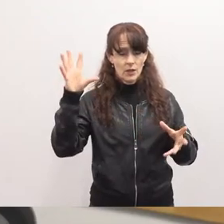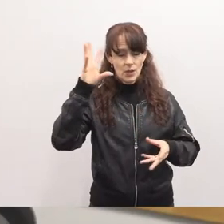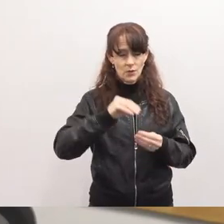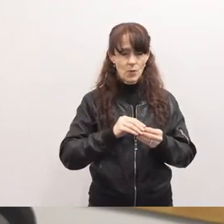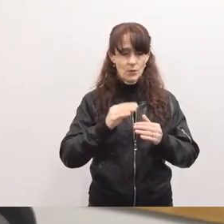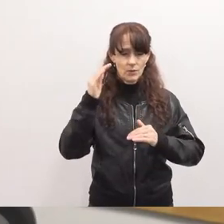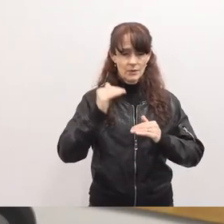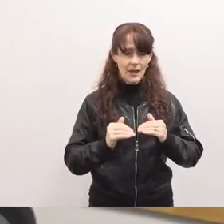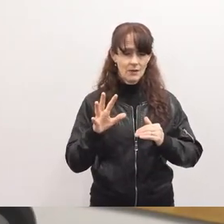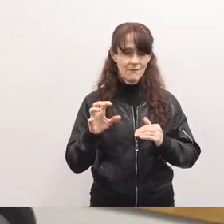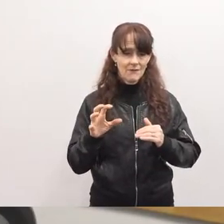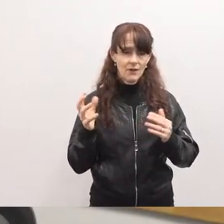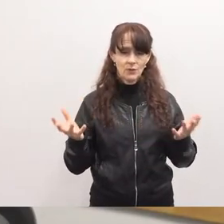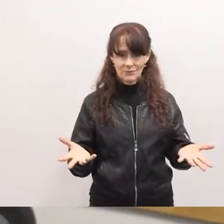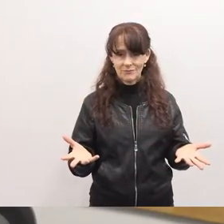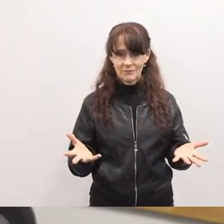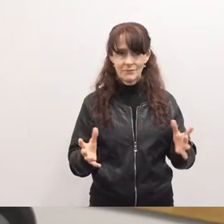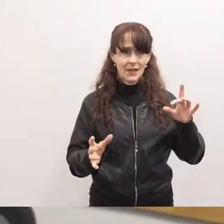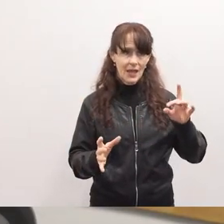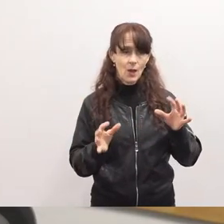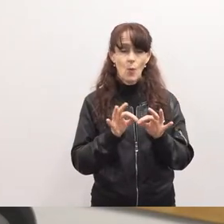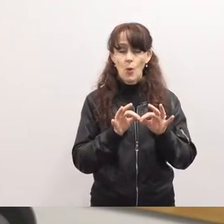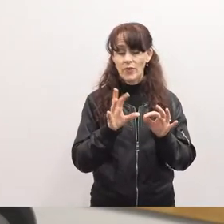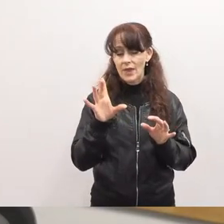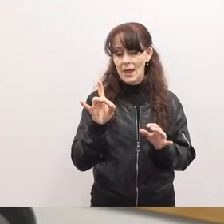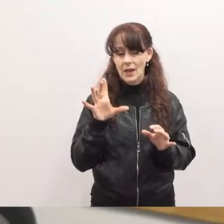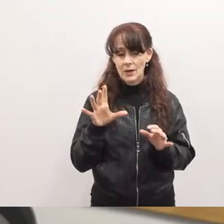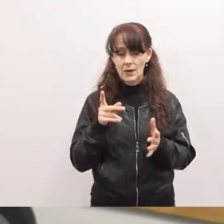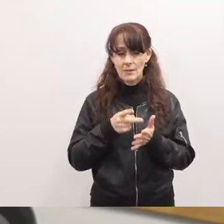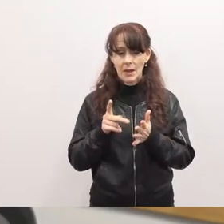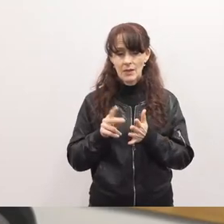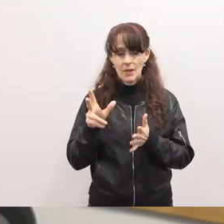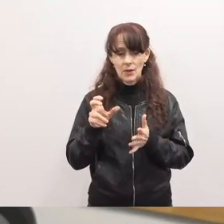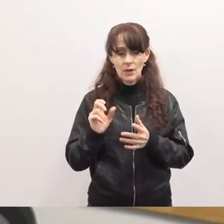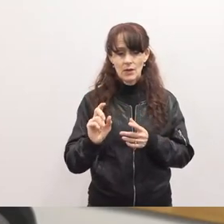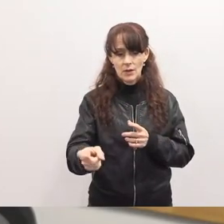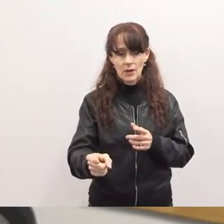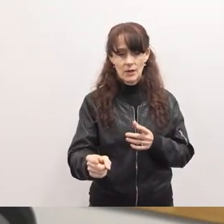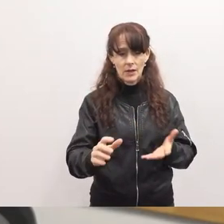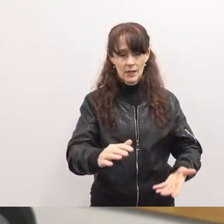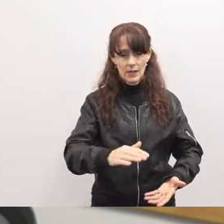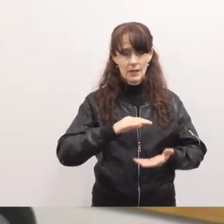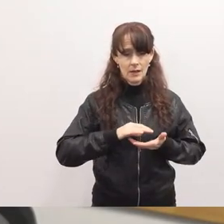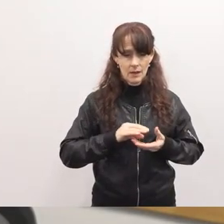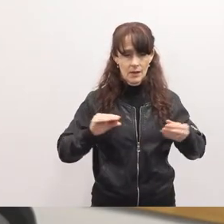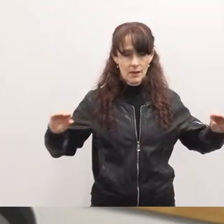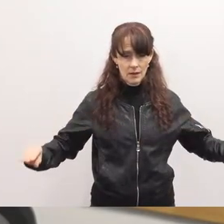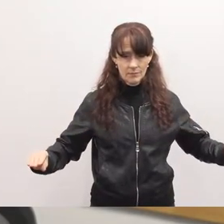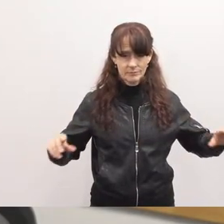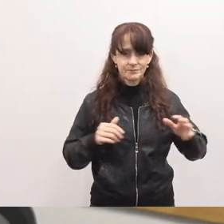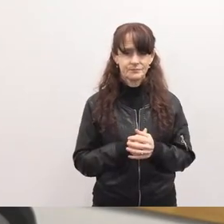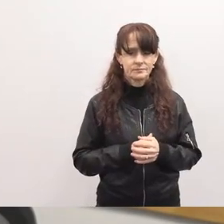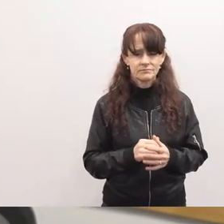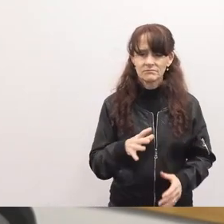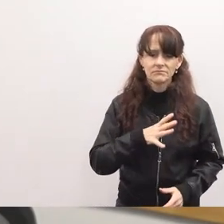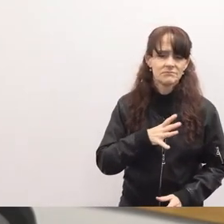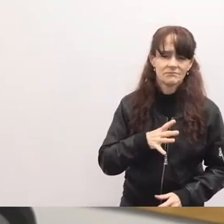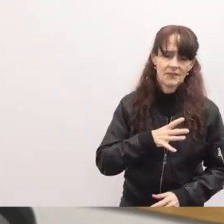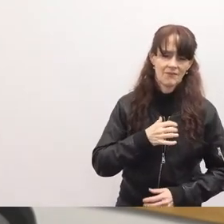to $500, right? So it was worth $800. He paid them $300. He got to have a $500 gift. And that was fine.